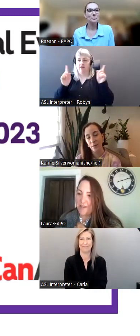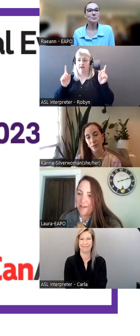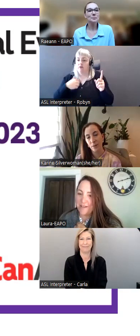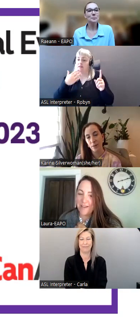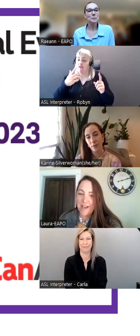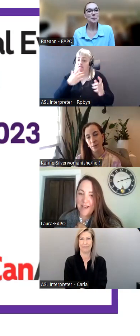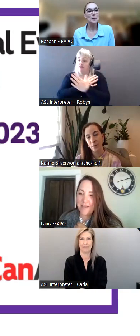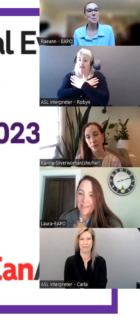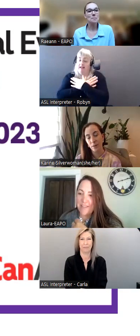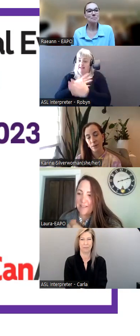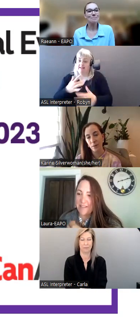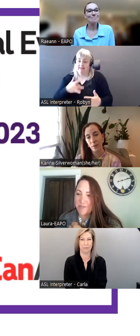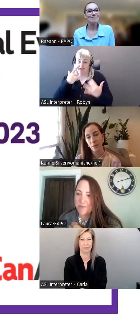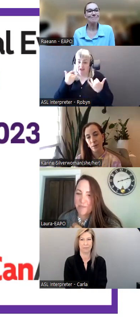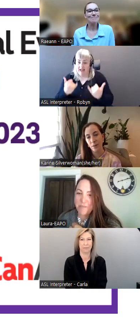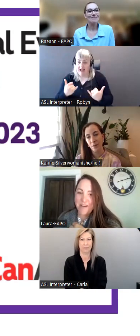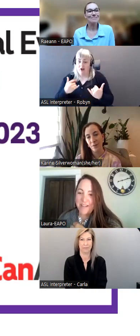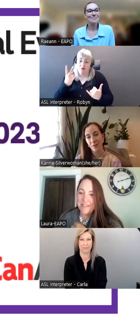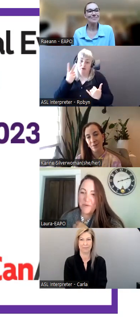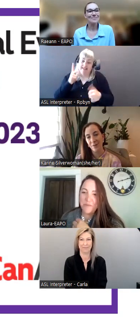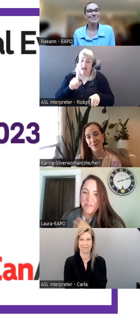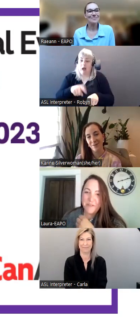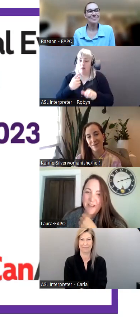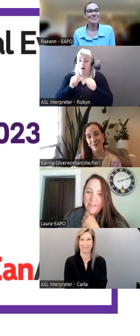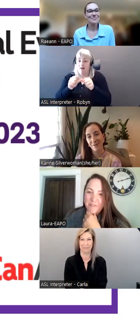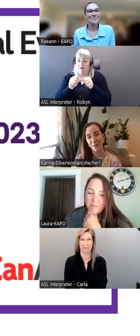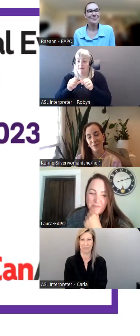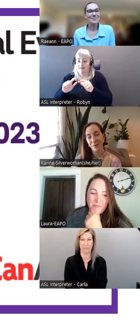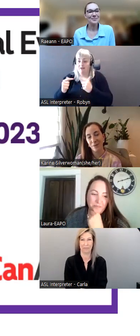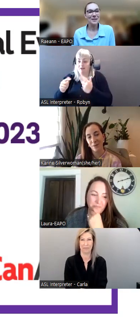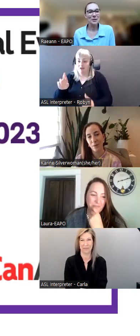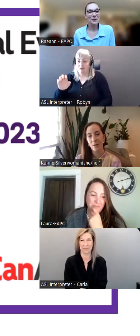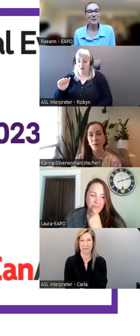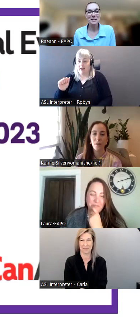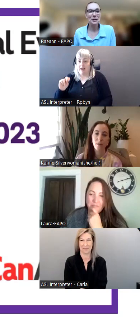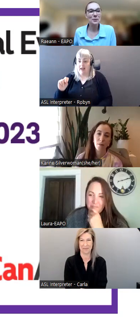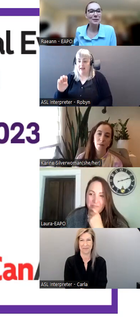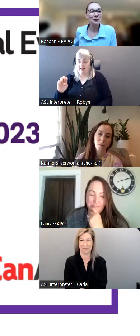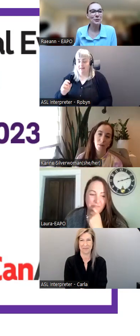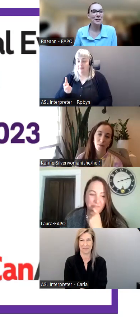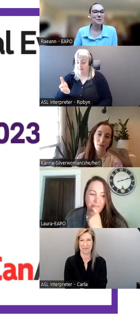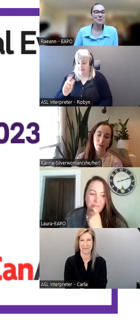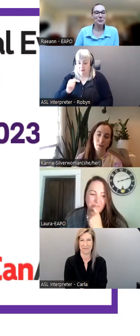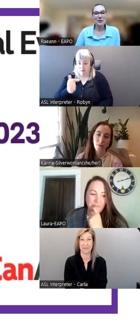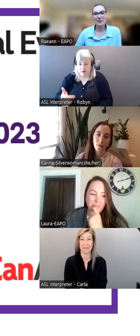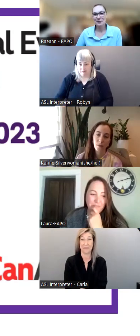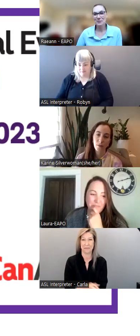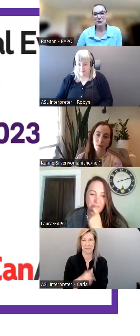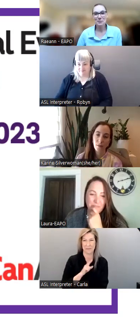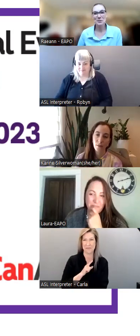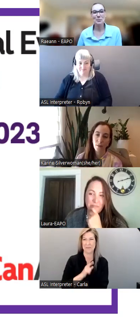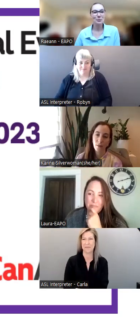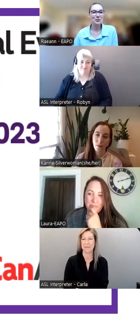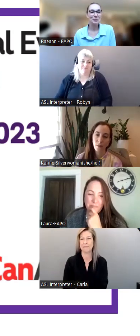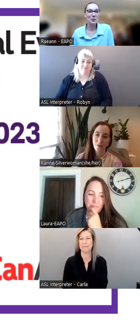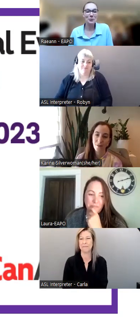how long that lasts within my body. So over to you, Rayanne. Thank you. Yes, thank you again for that. It